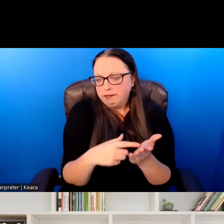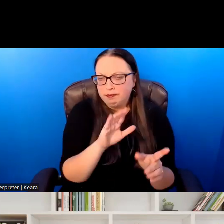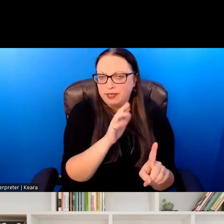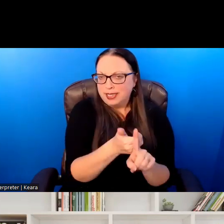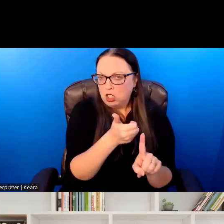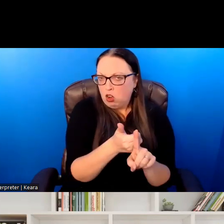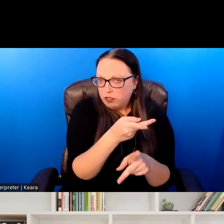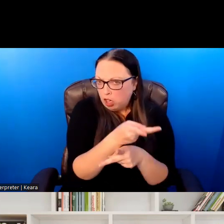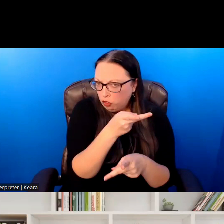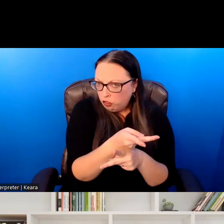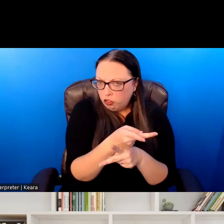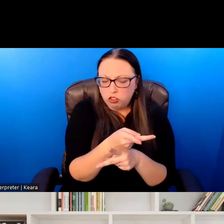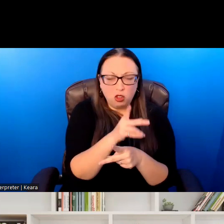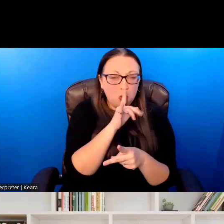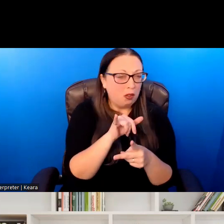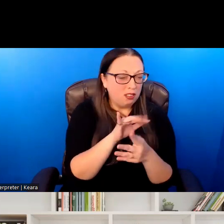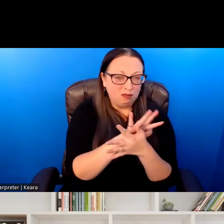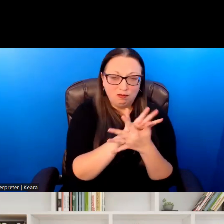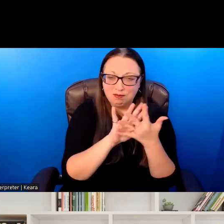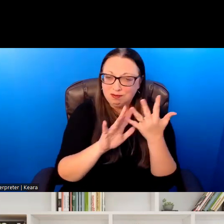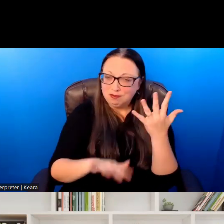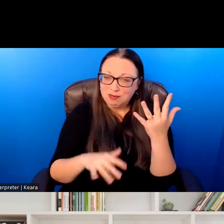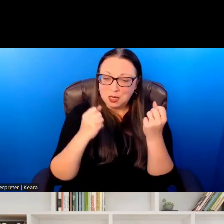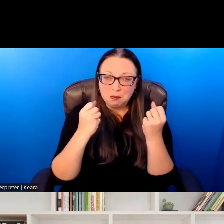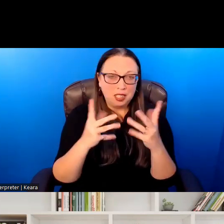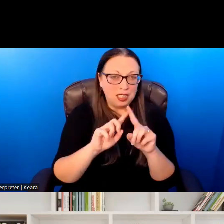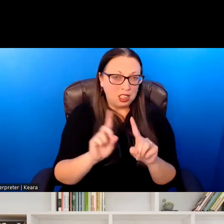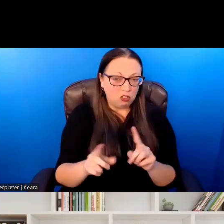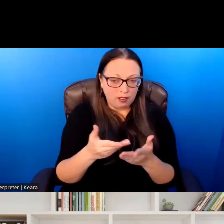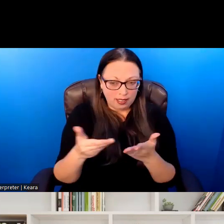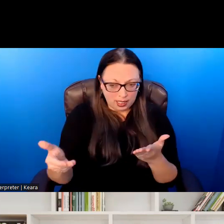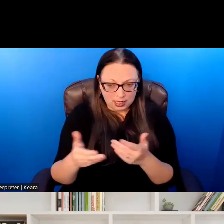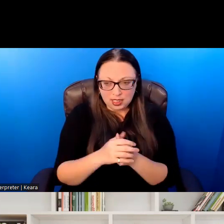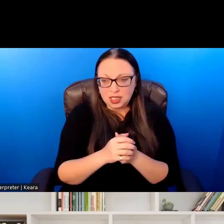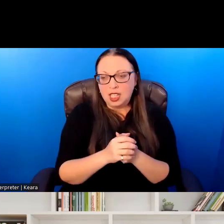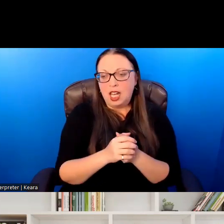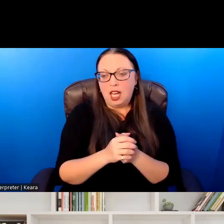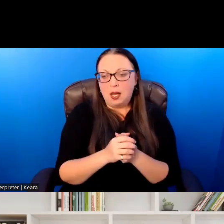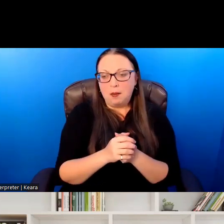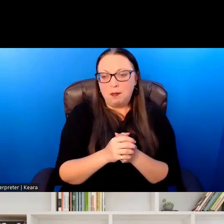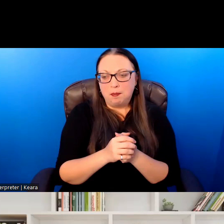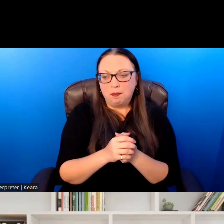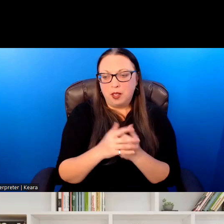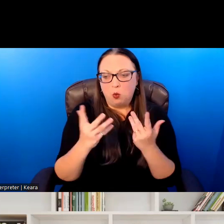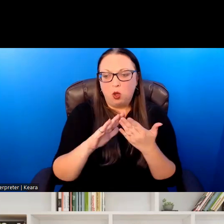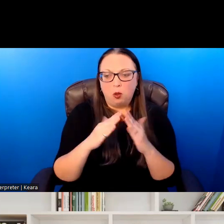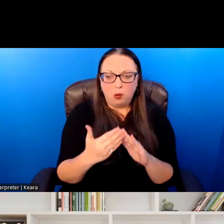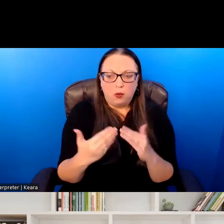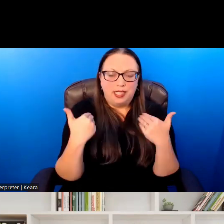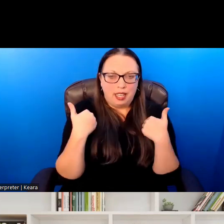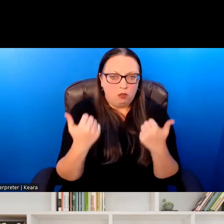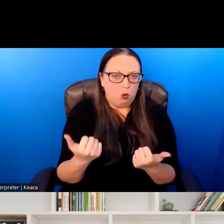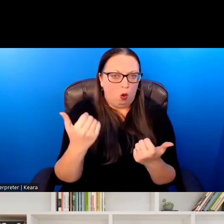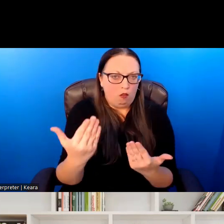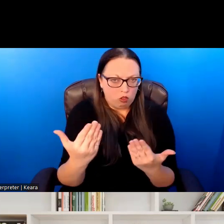self-care. Just really more on the line of what the communities have to offer and stay